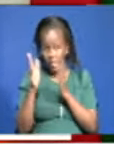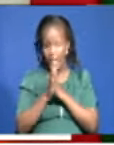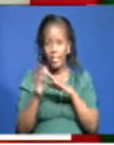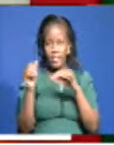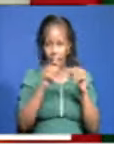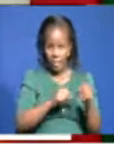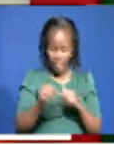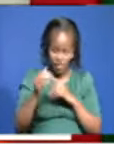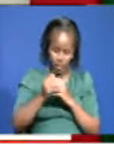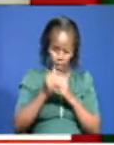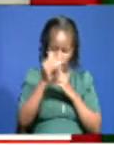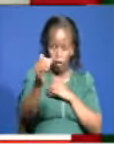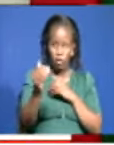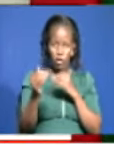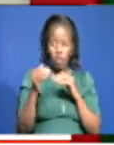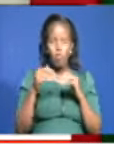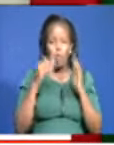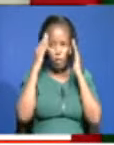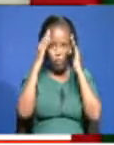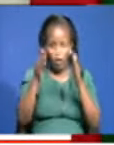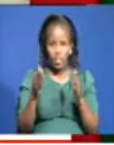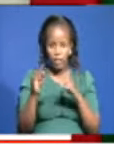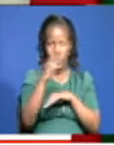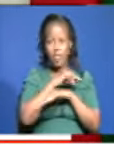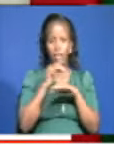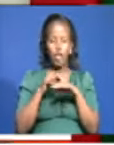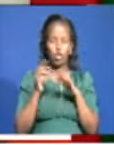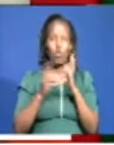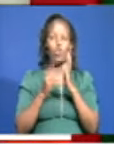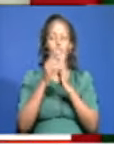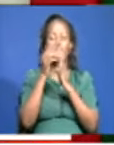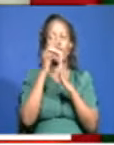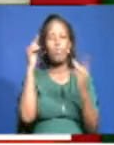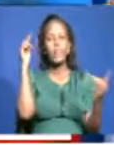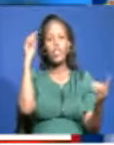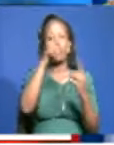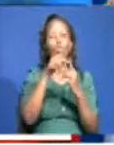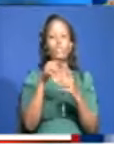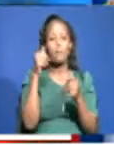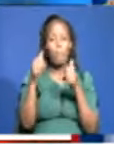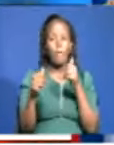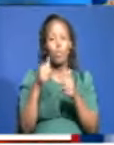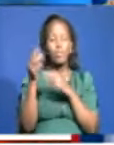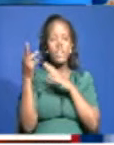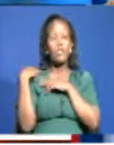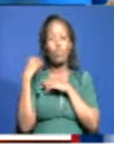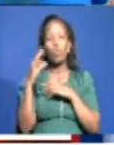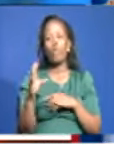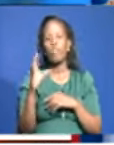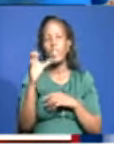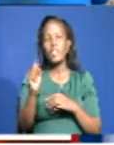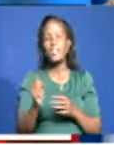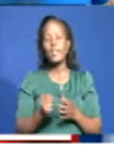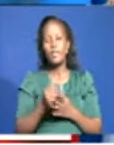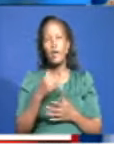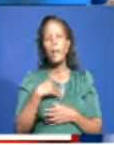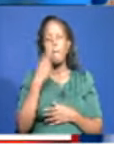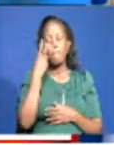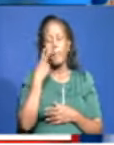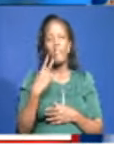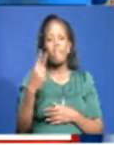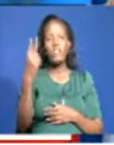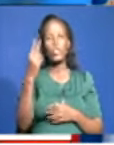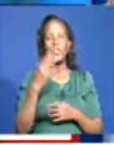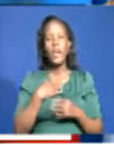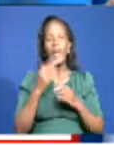in line with the national development goals. That is the role of the CS. My vision and desire is to run a